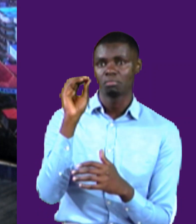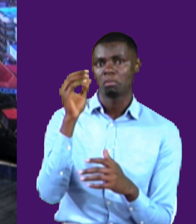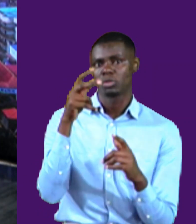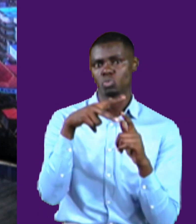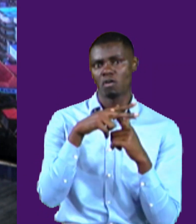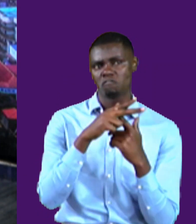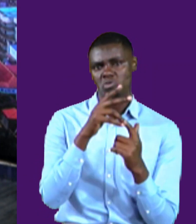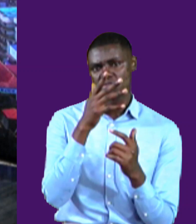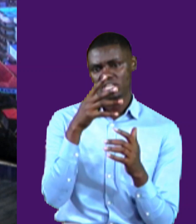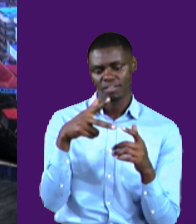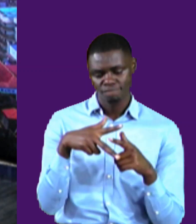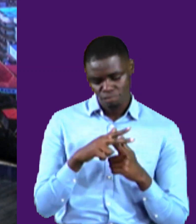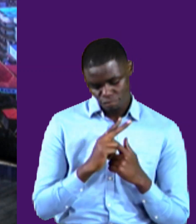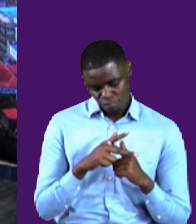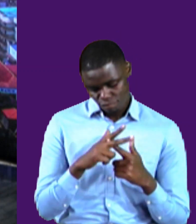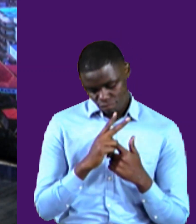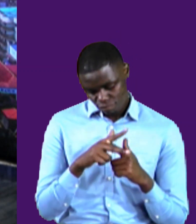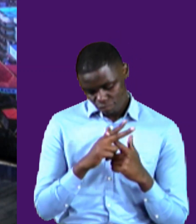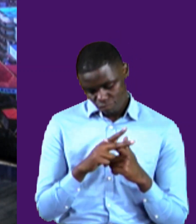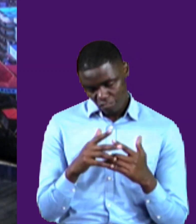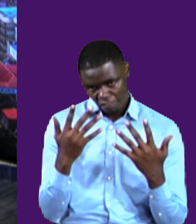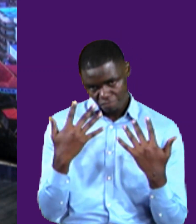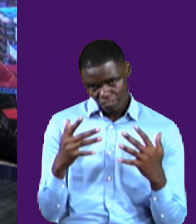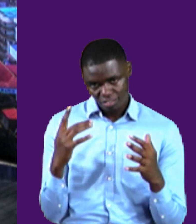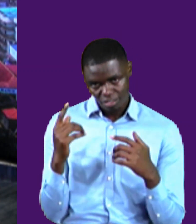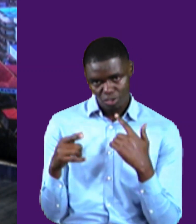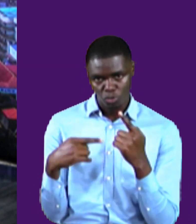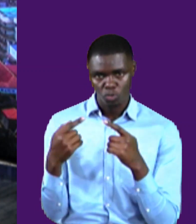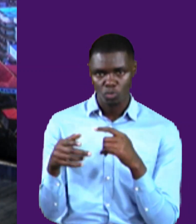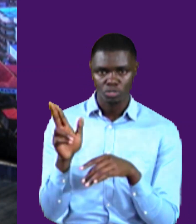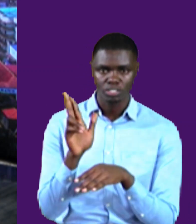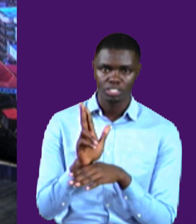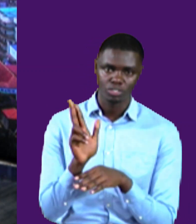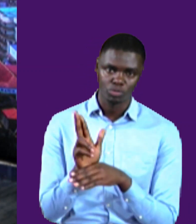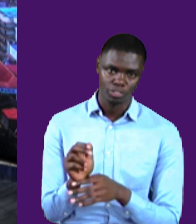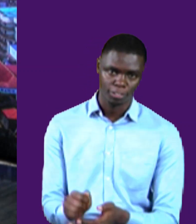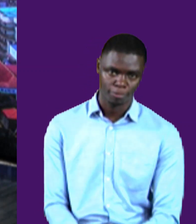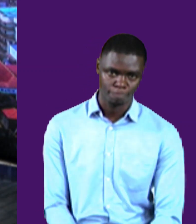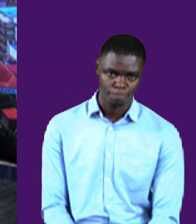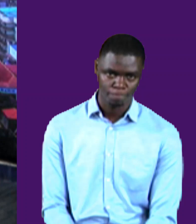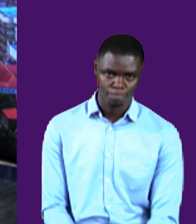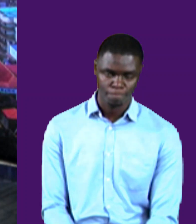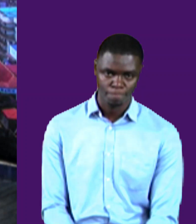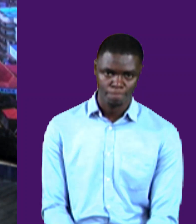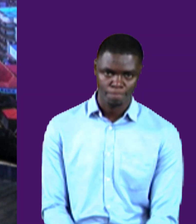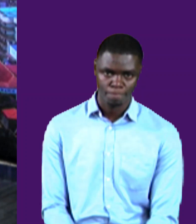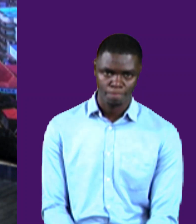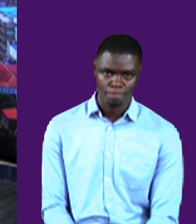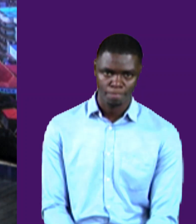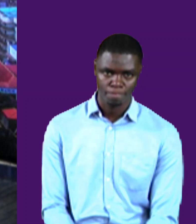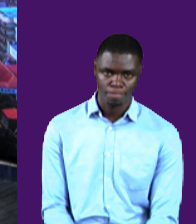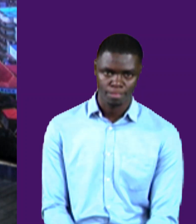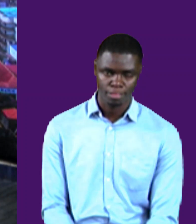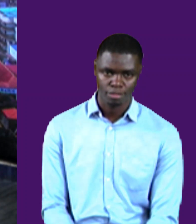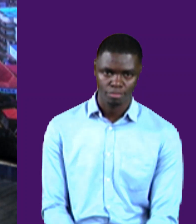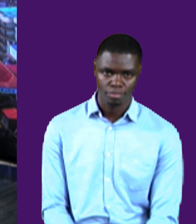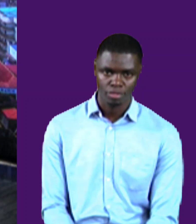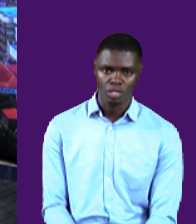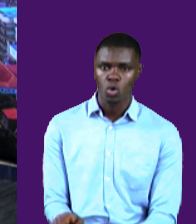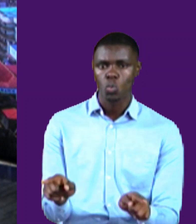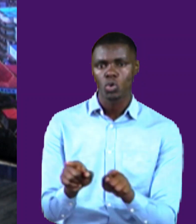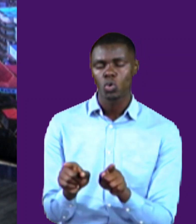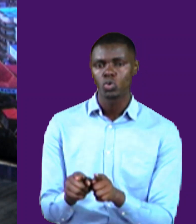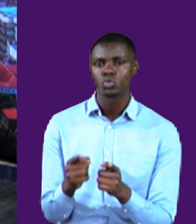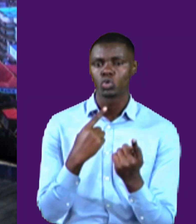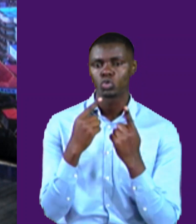somewhere, be repaired, and you continue using it. And then we also talk